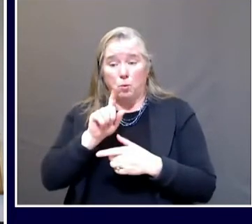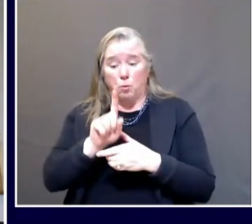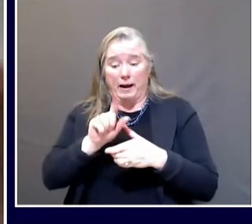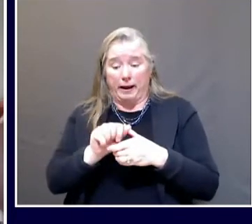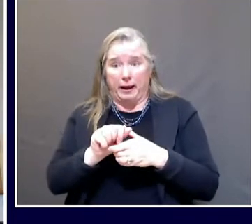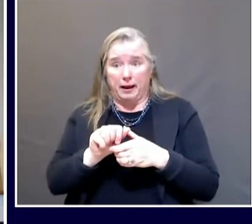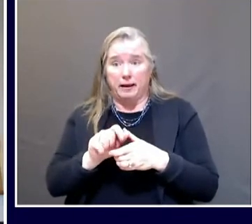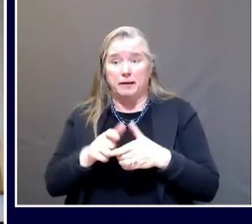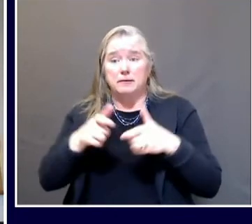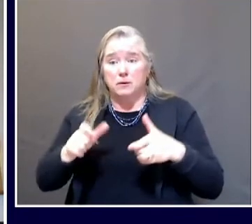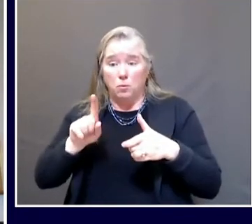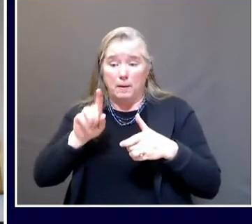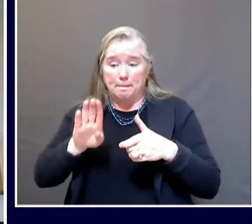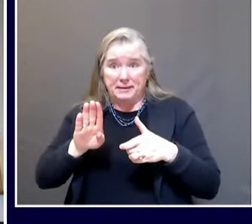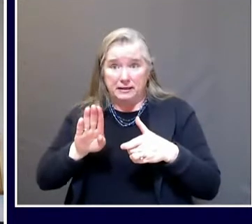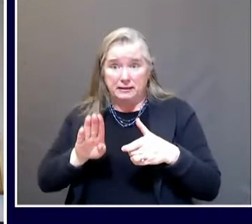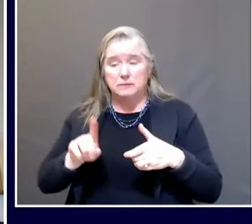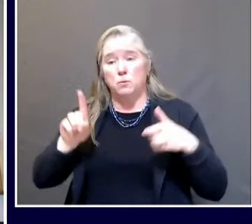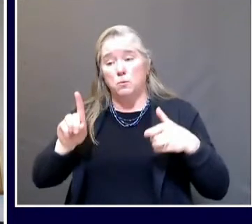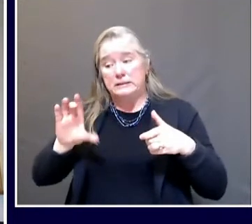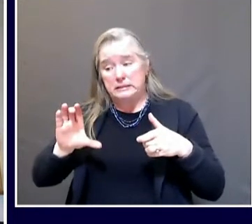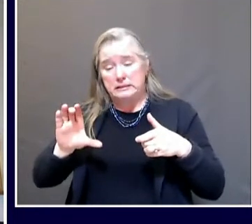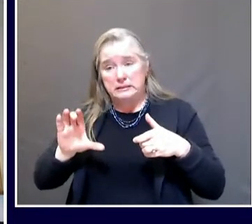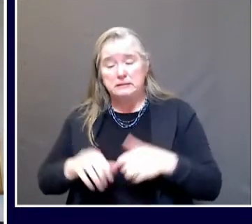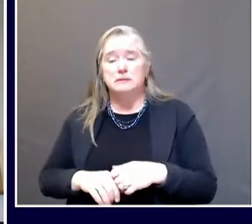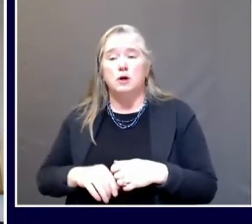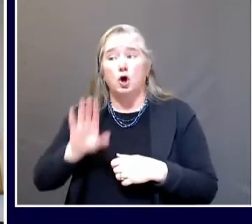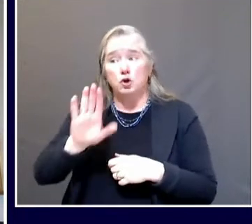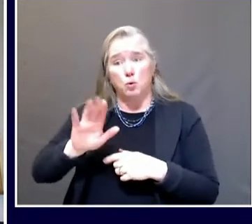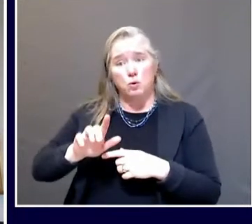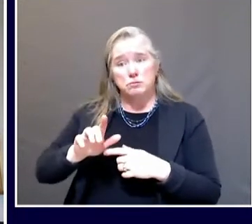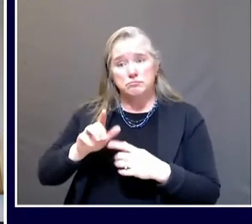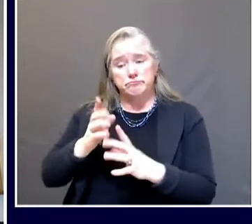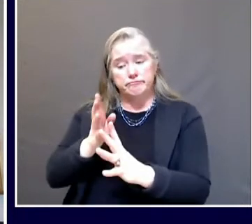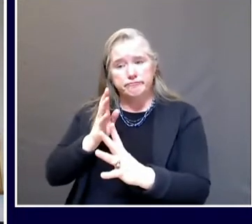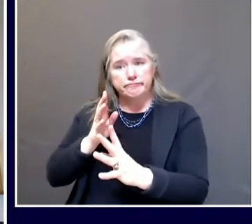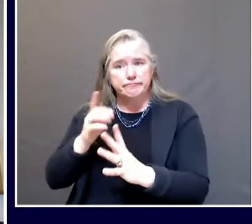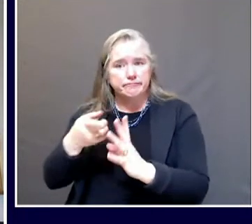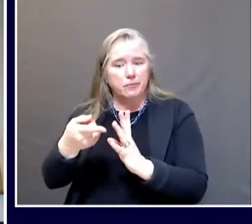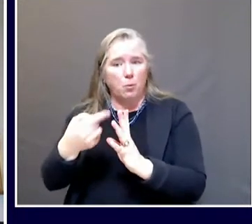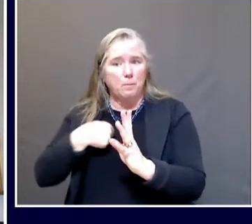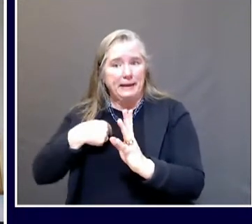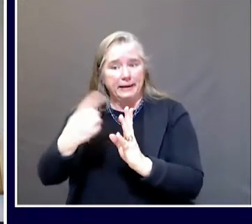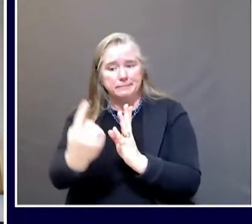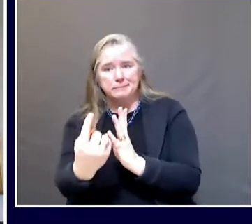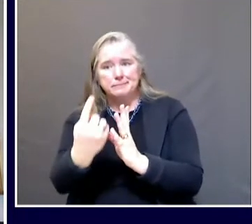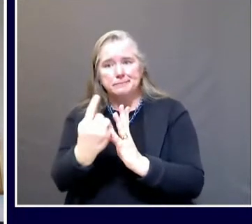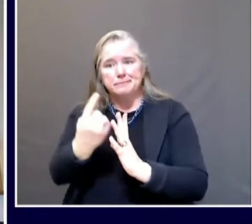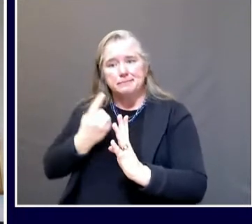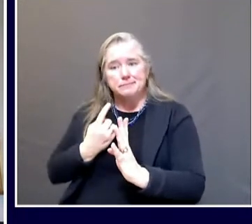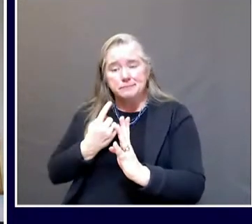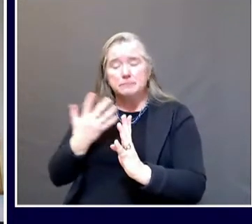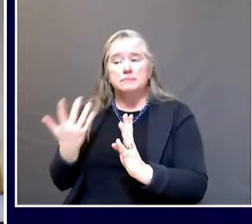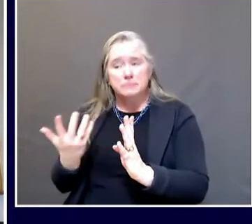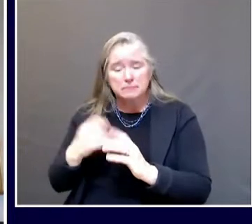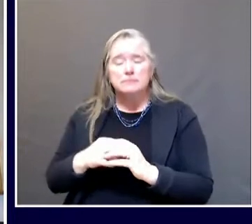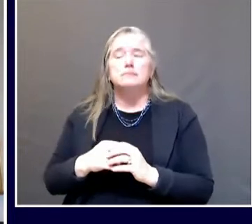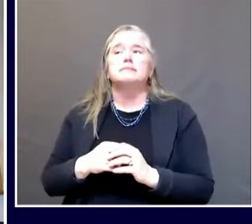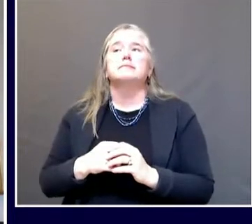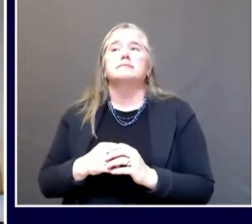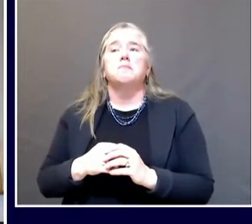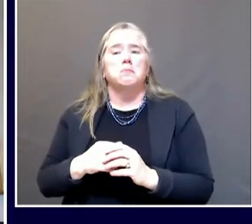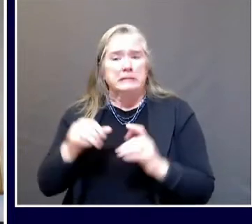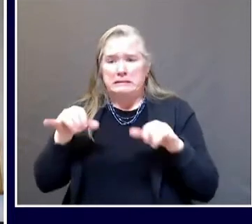affect where in the schema you might get vaccinated, but it may affect how quickly you may receive